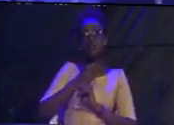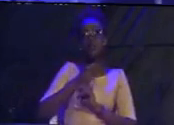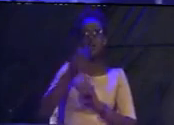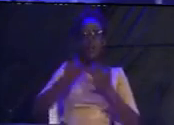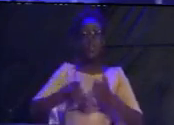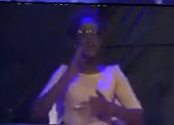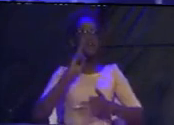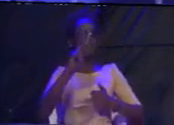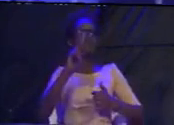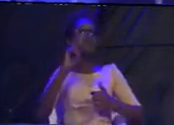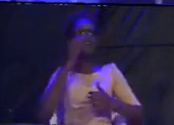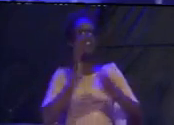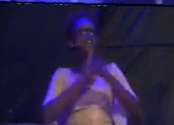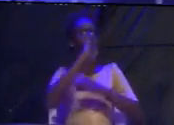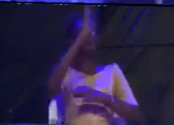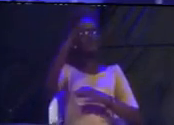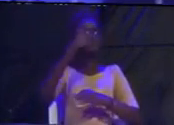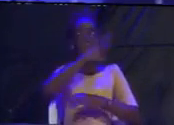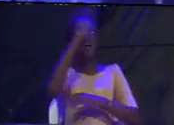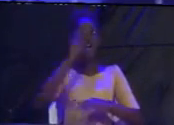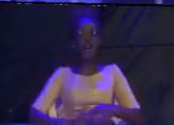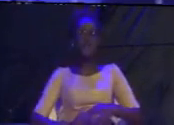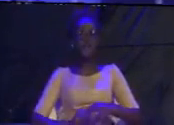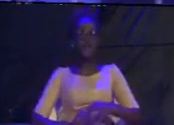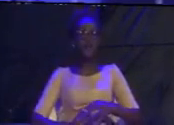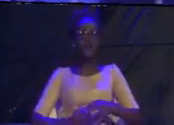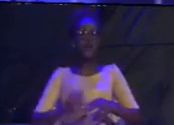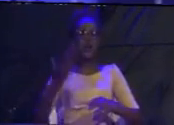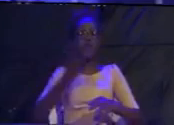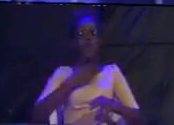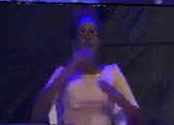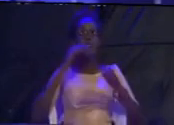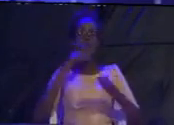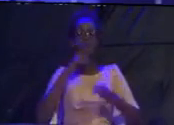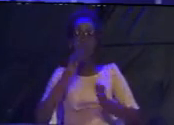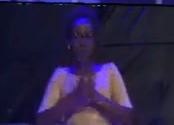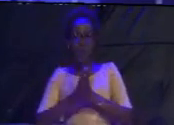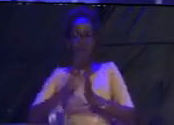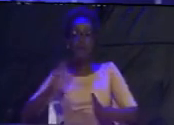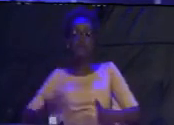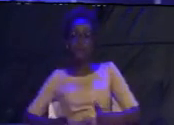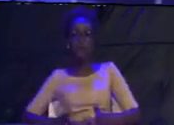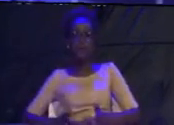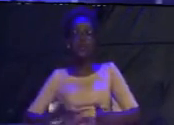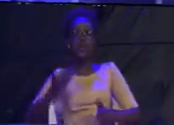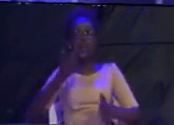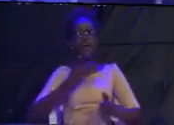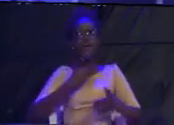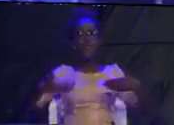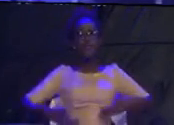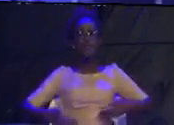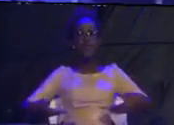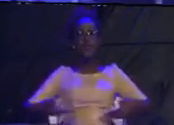I see the future Africa has men and women, has daughters and